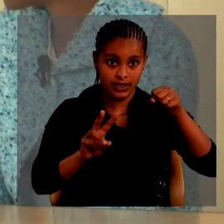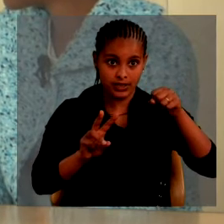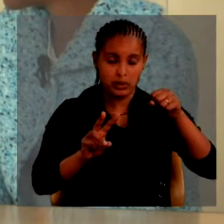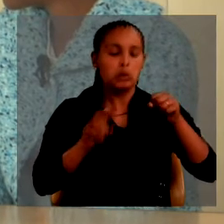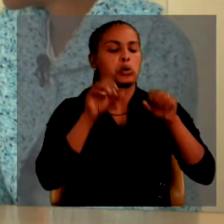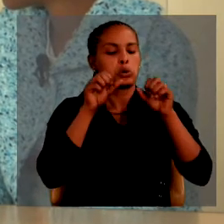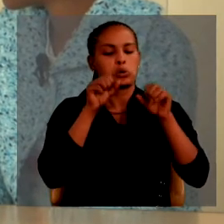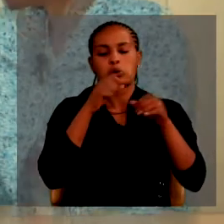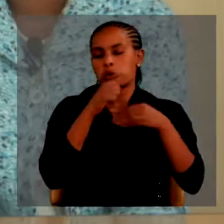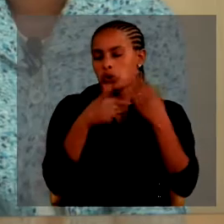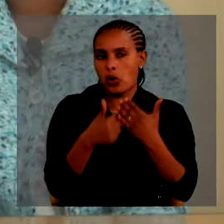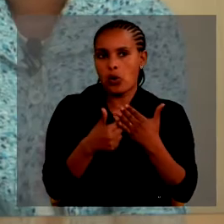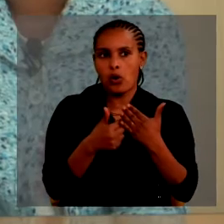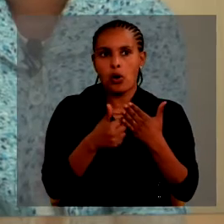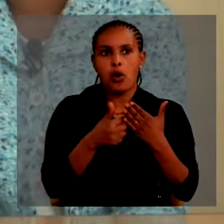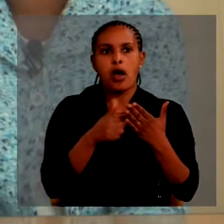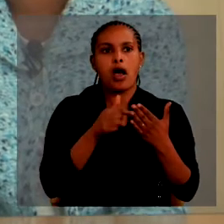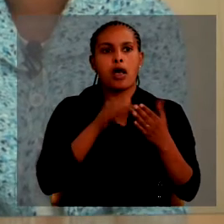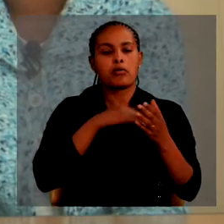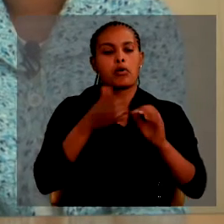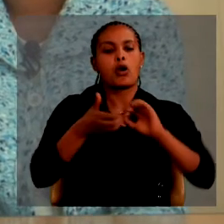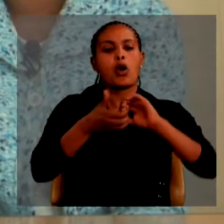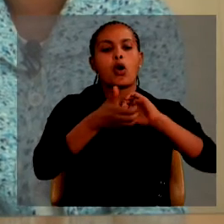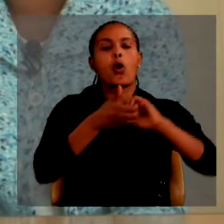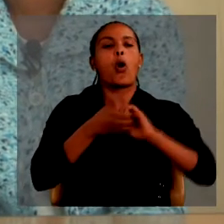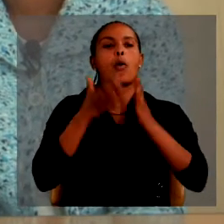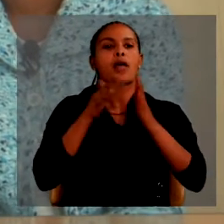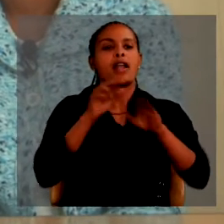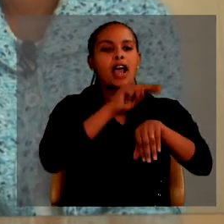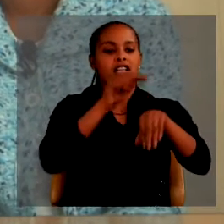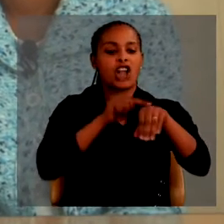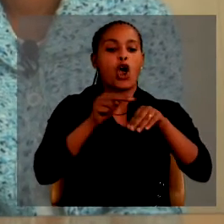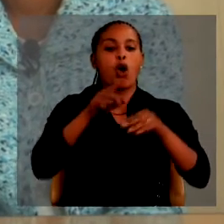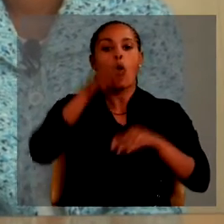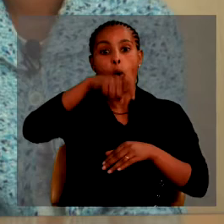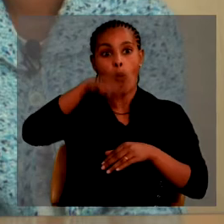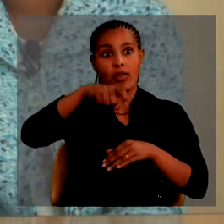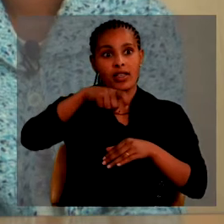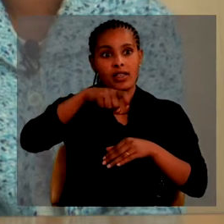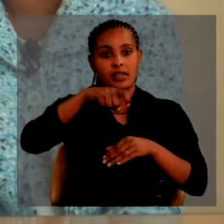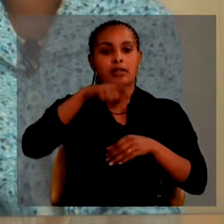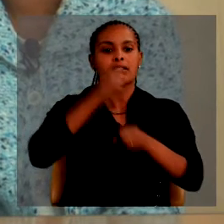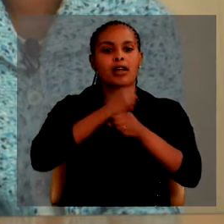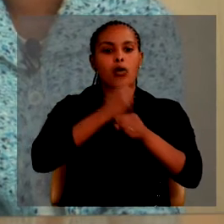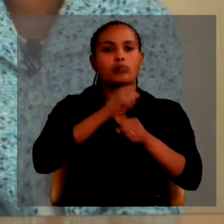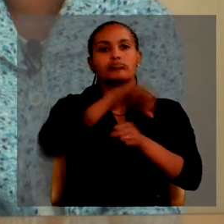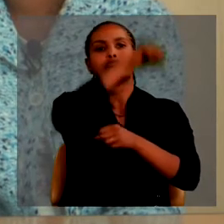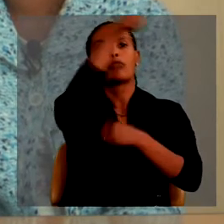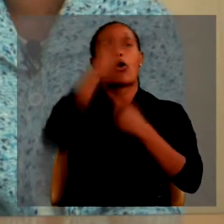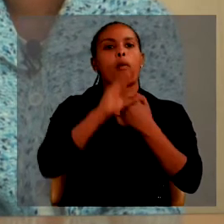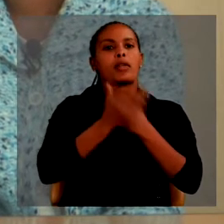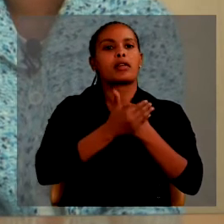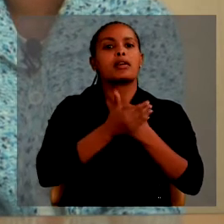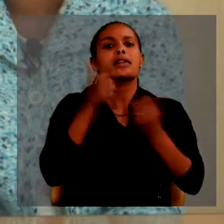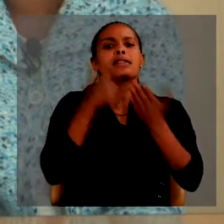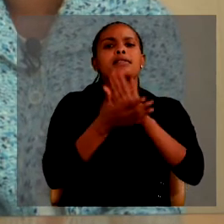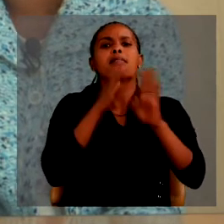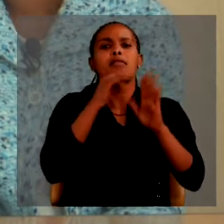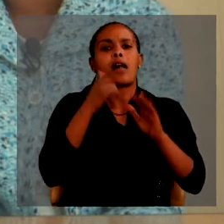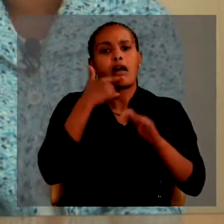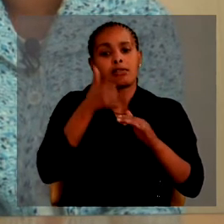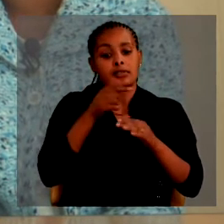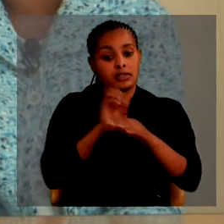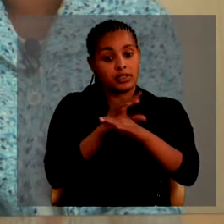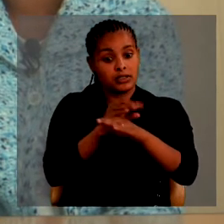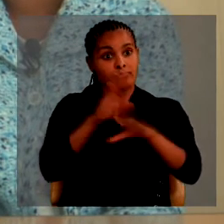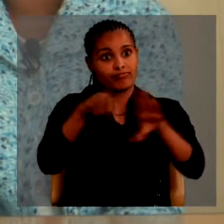So I was in a committee, a national committee that works on climate. So this is what I